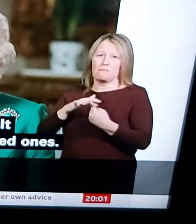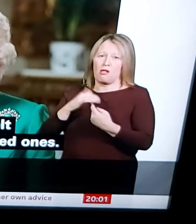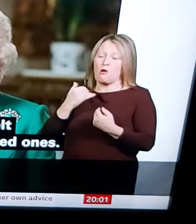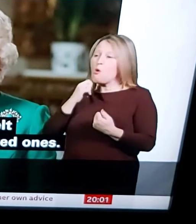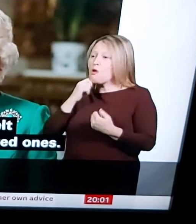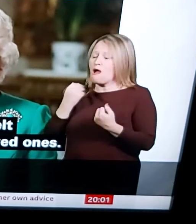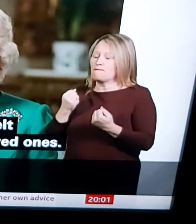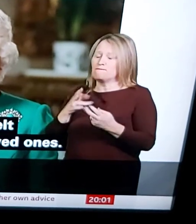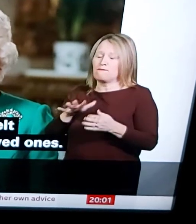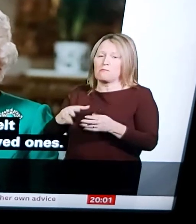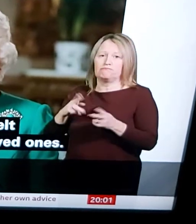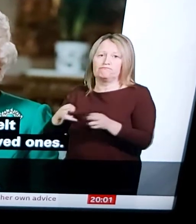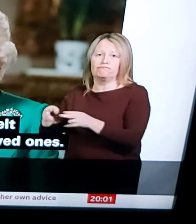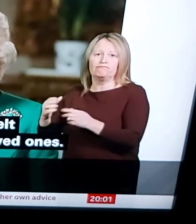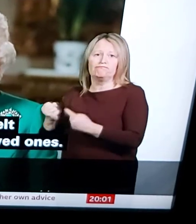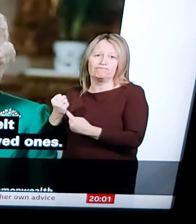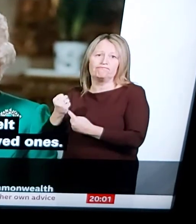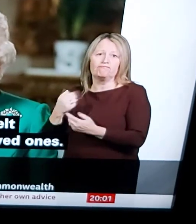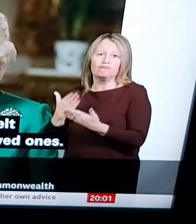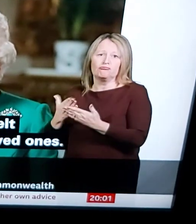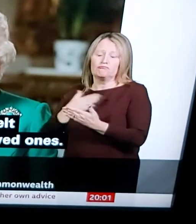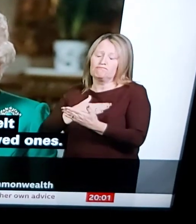by those who have lost loved ones.